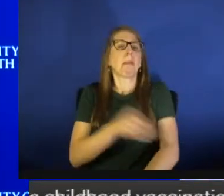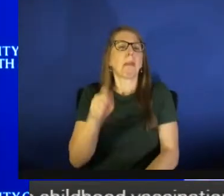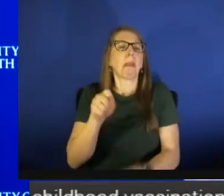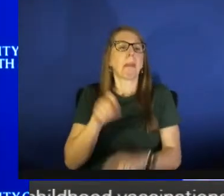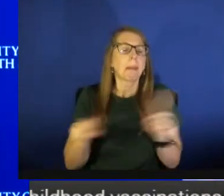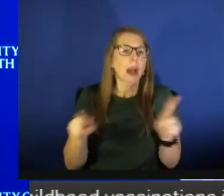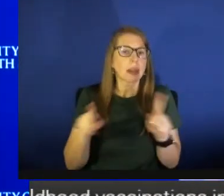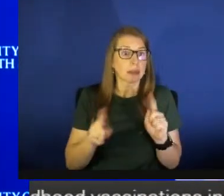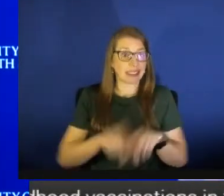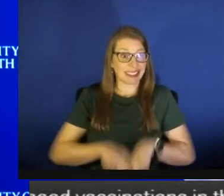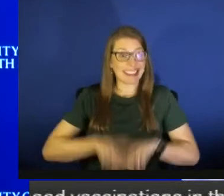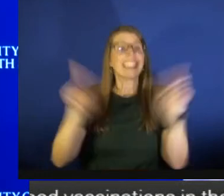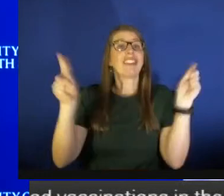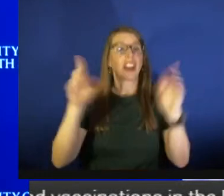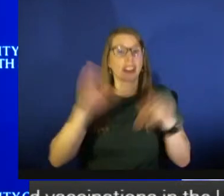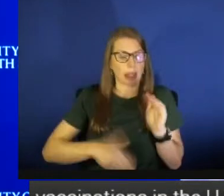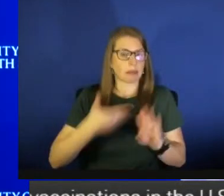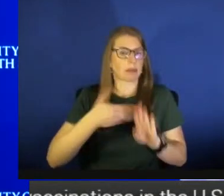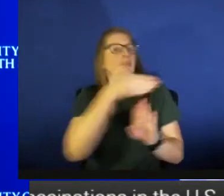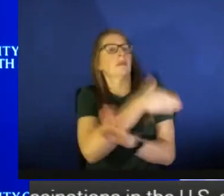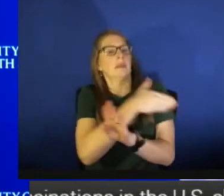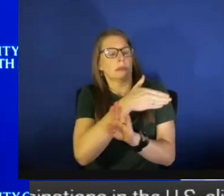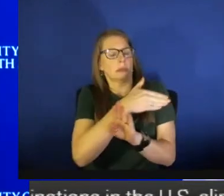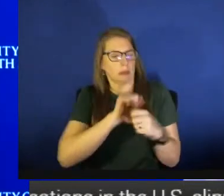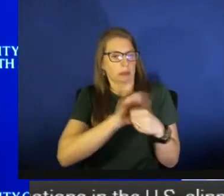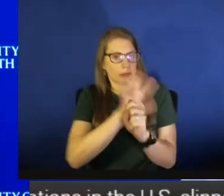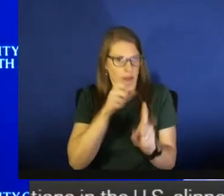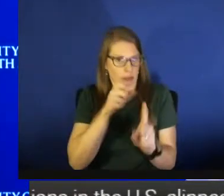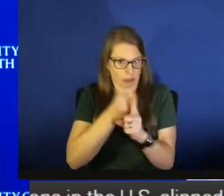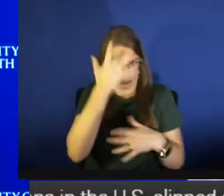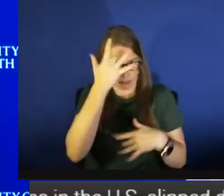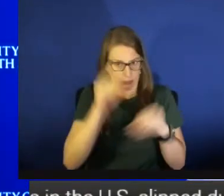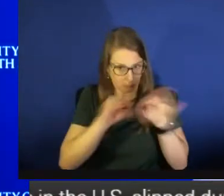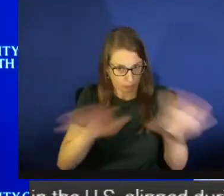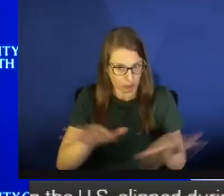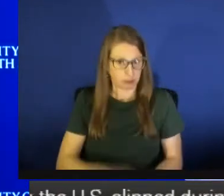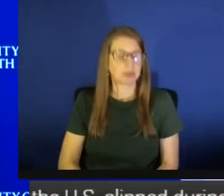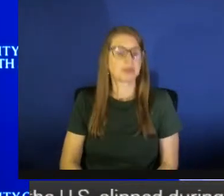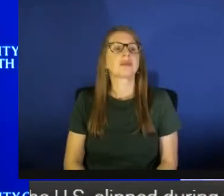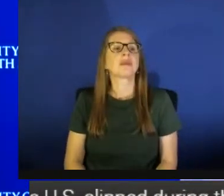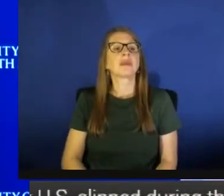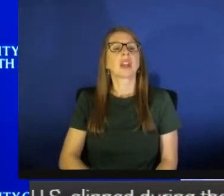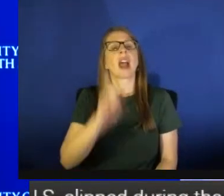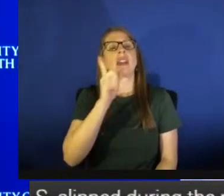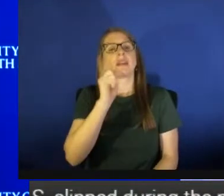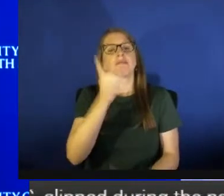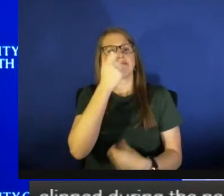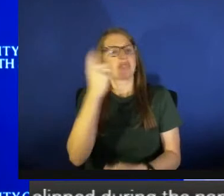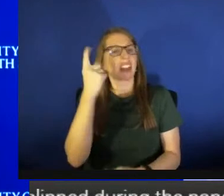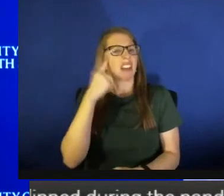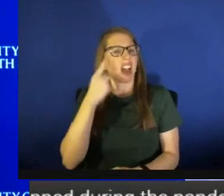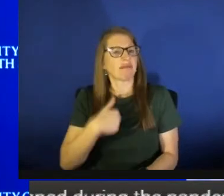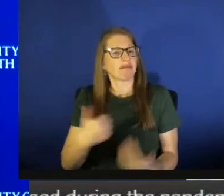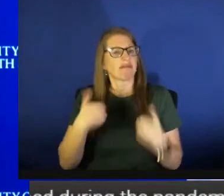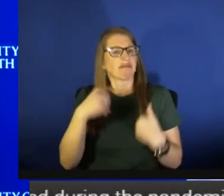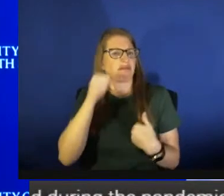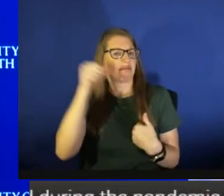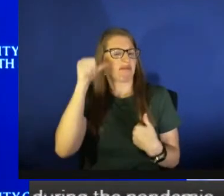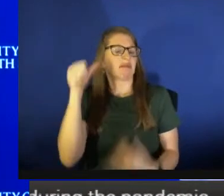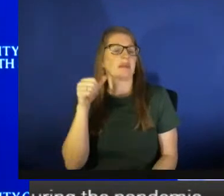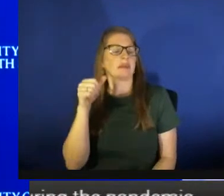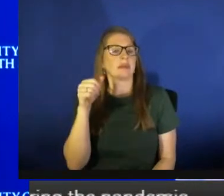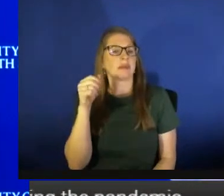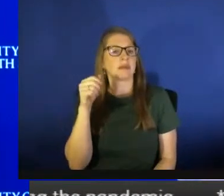than it was pre-pandemic. So I think that was a pretty interesting thought I had yesterday, just going around